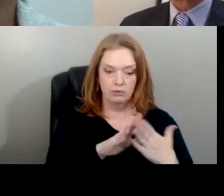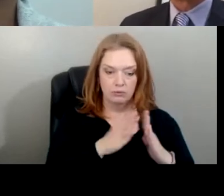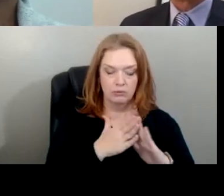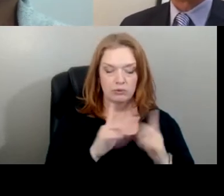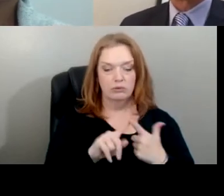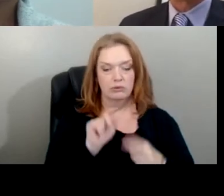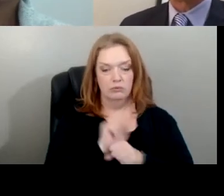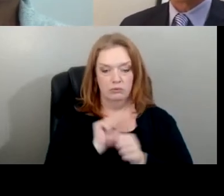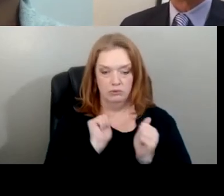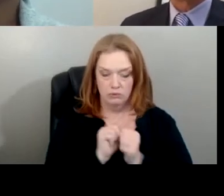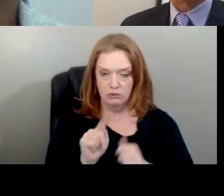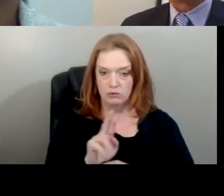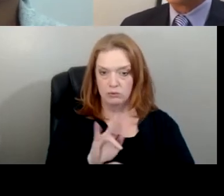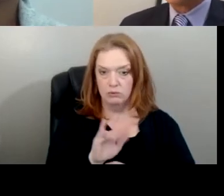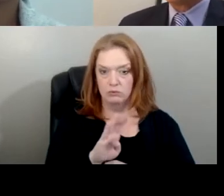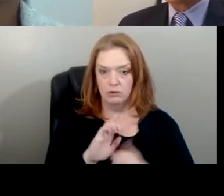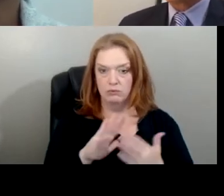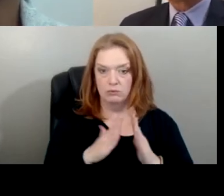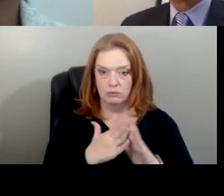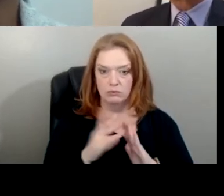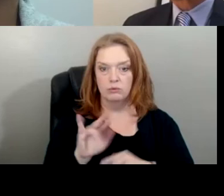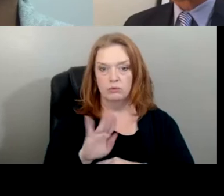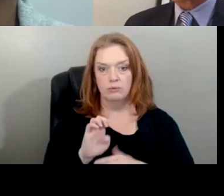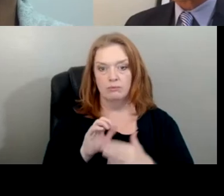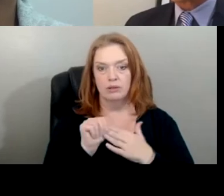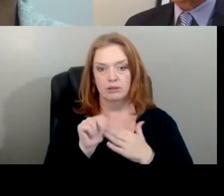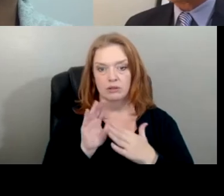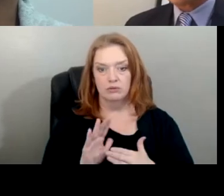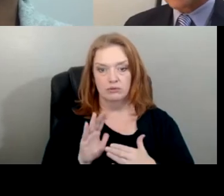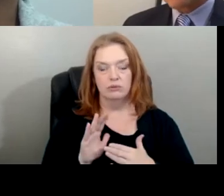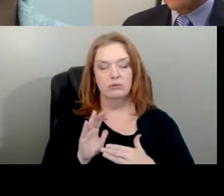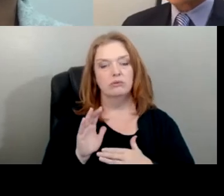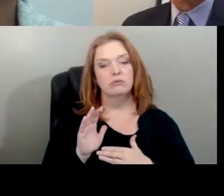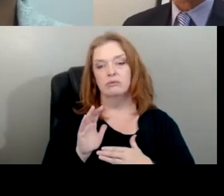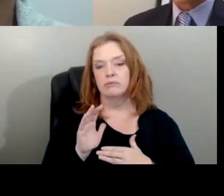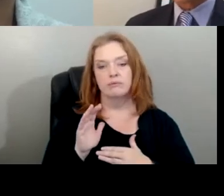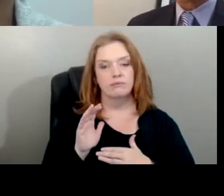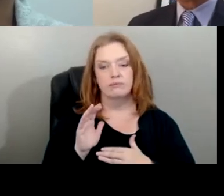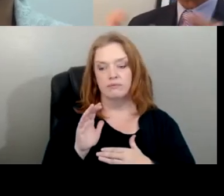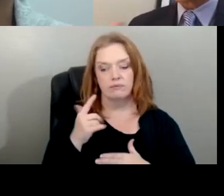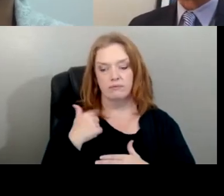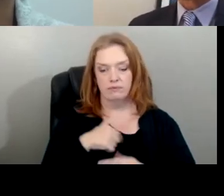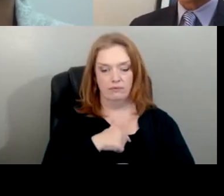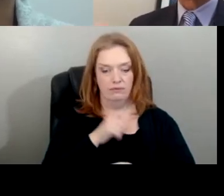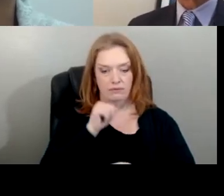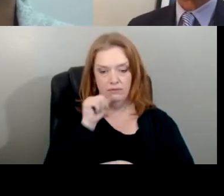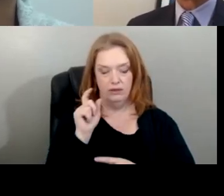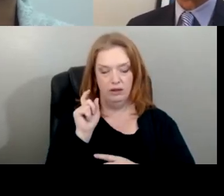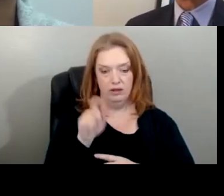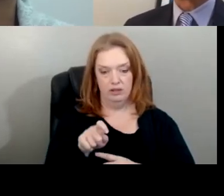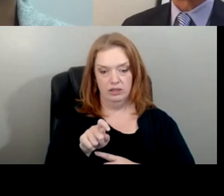tribal communities and tribal leaders that, we don't so much need just effective response. We need this